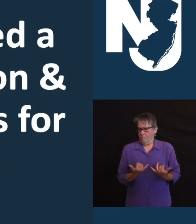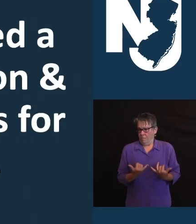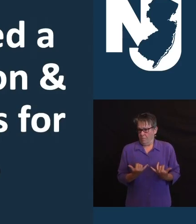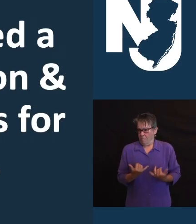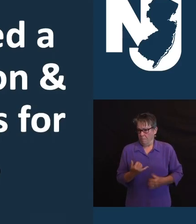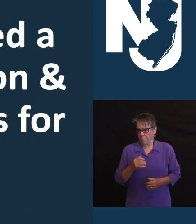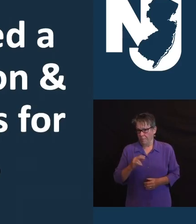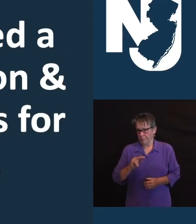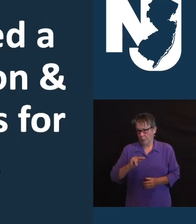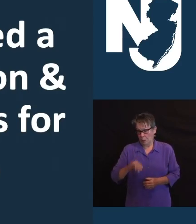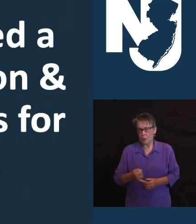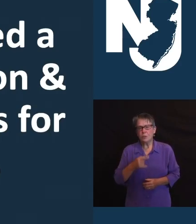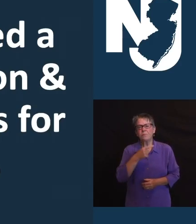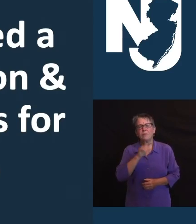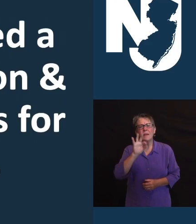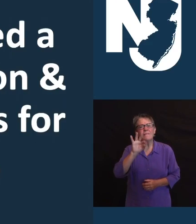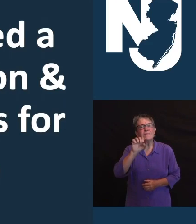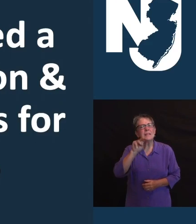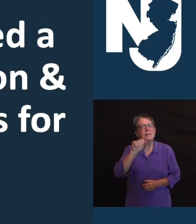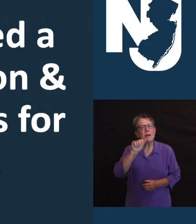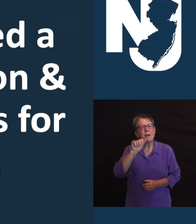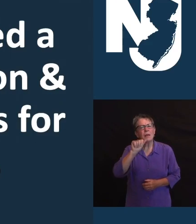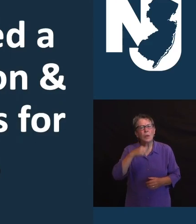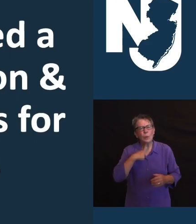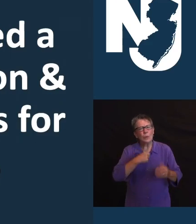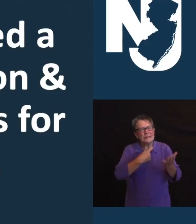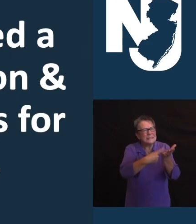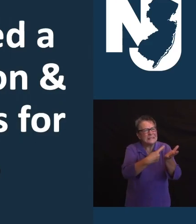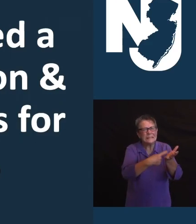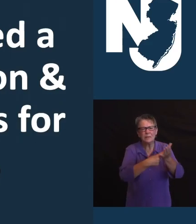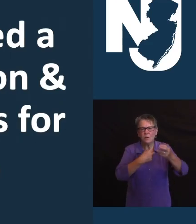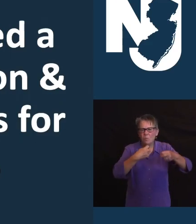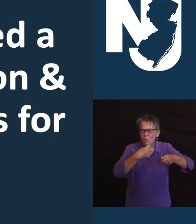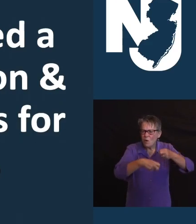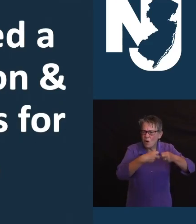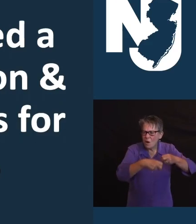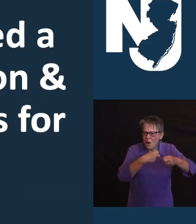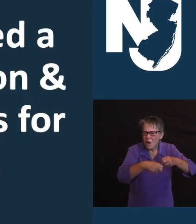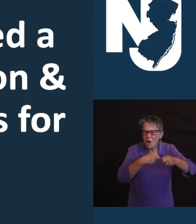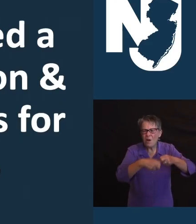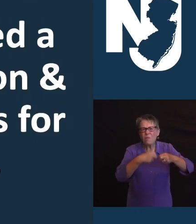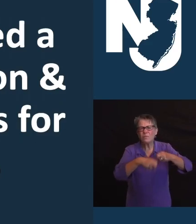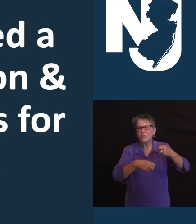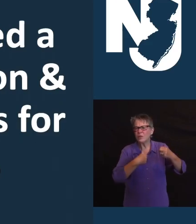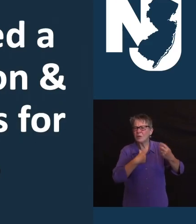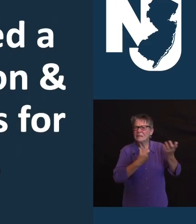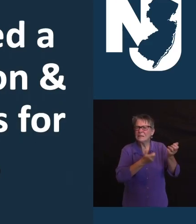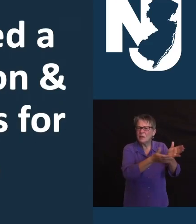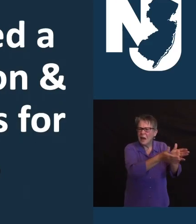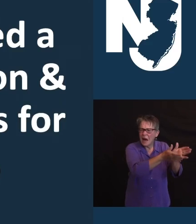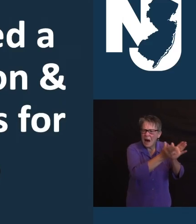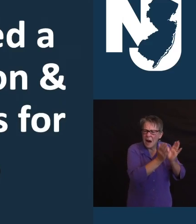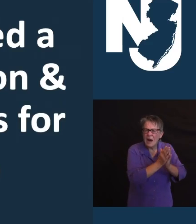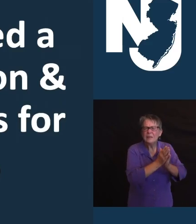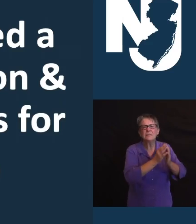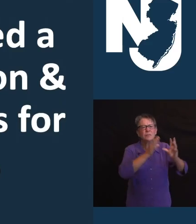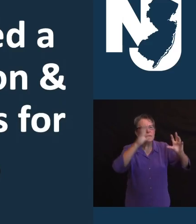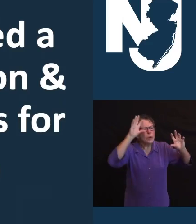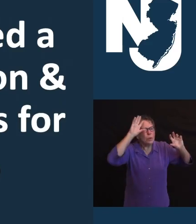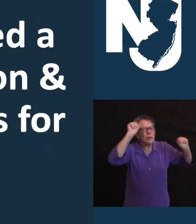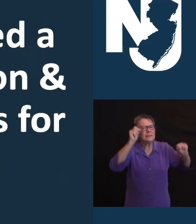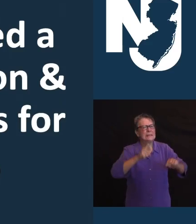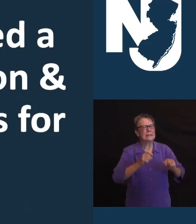a request for a formal major disaster declaration and recovery funds for counties battered by